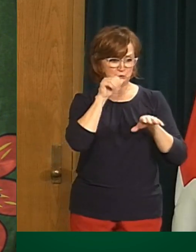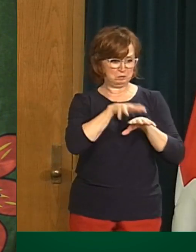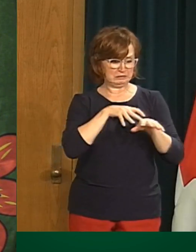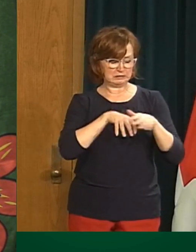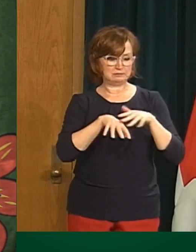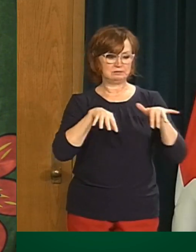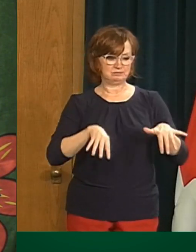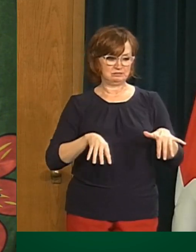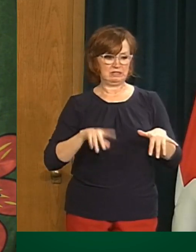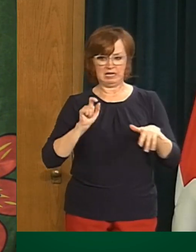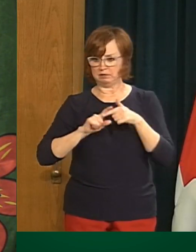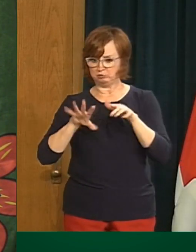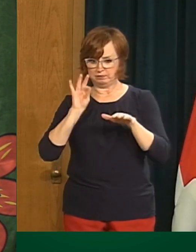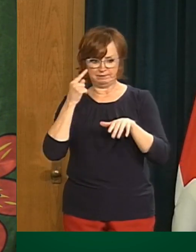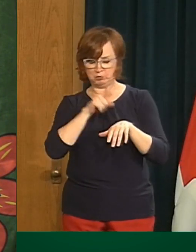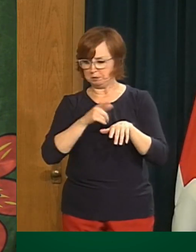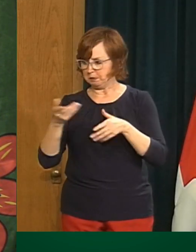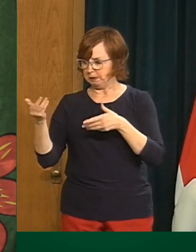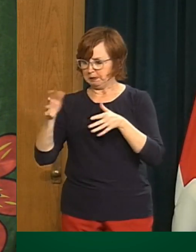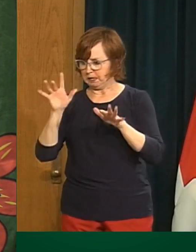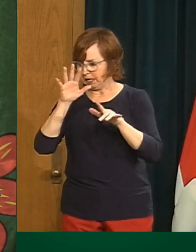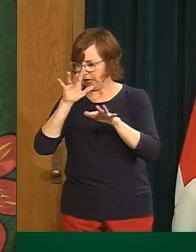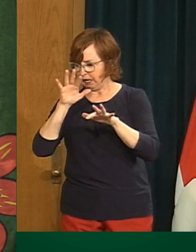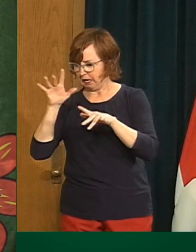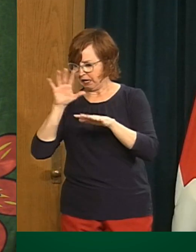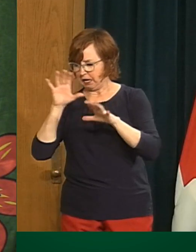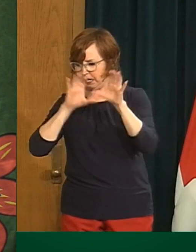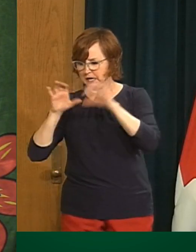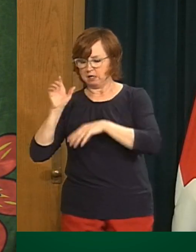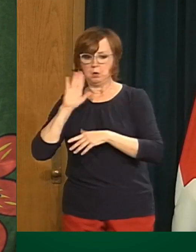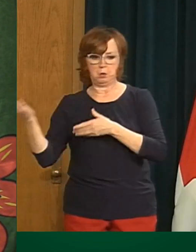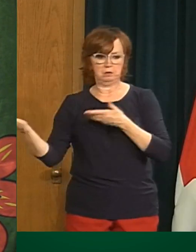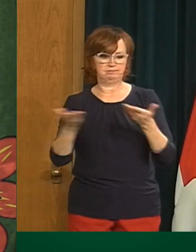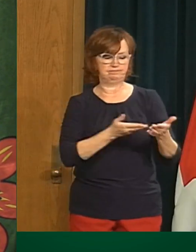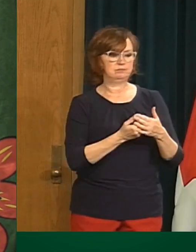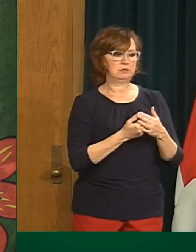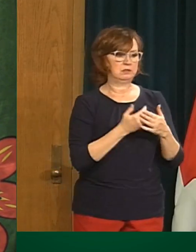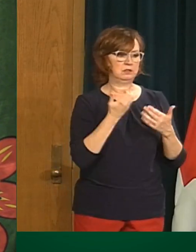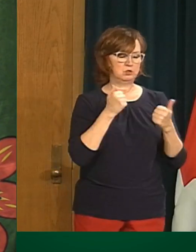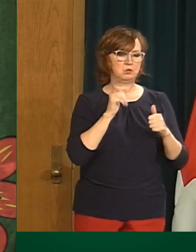to not being able to access some personal